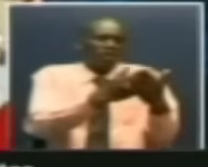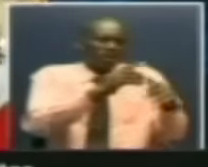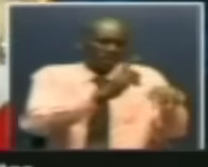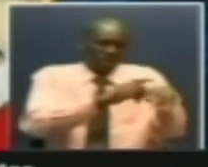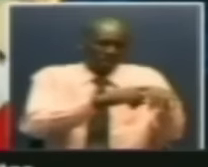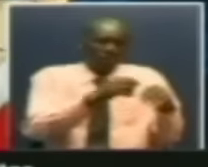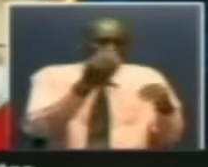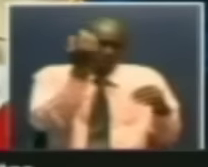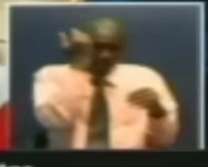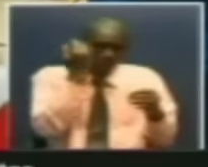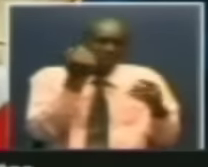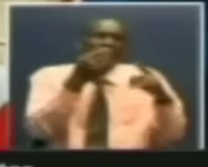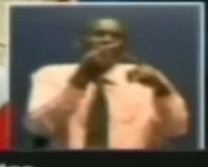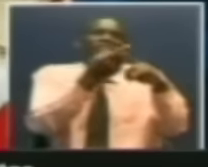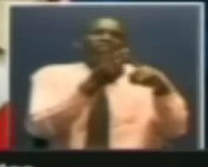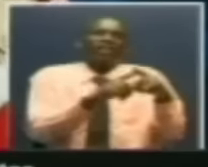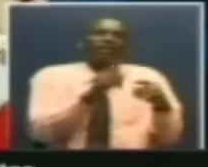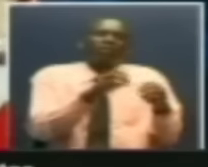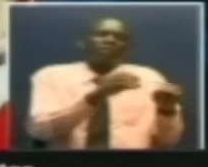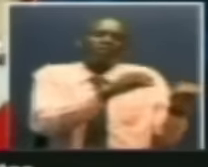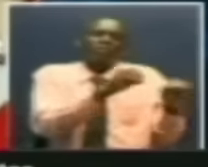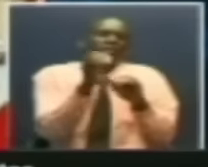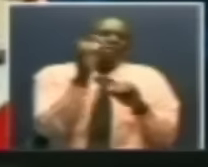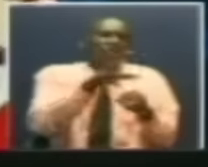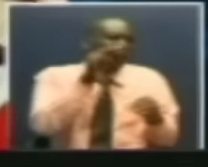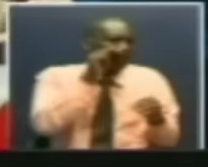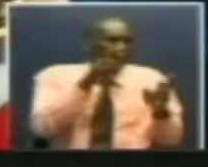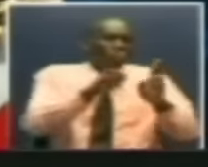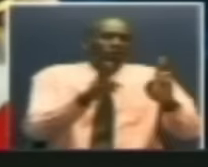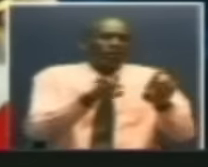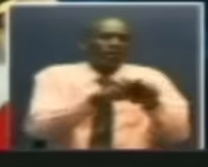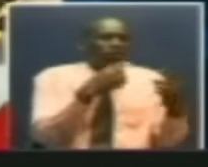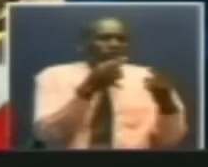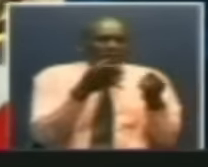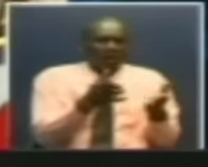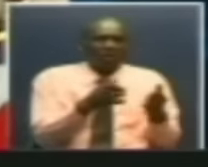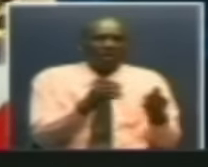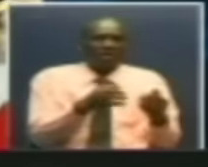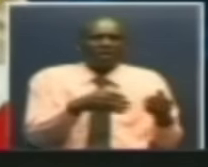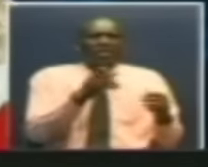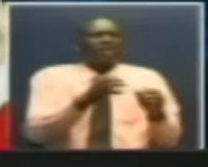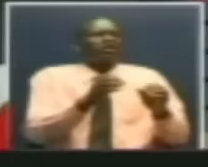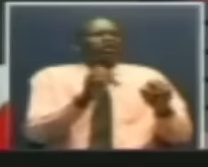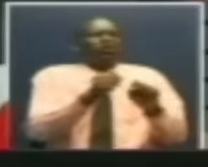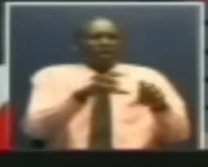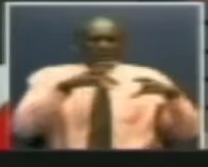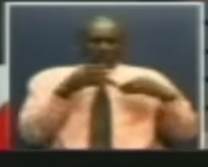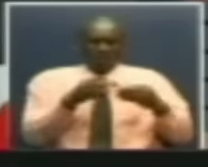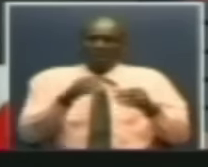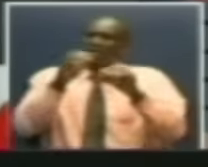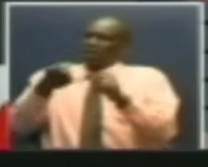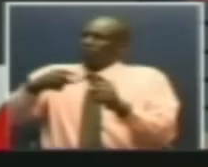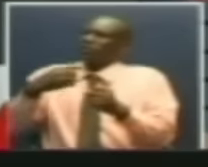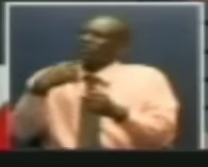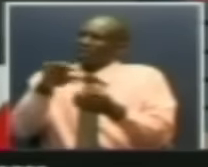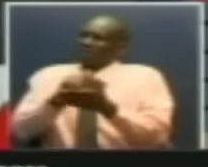in court, then he would be deported back because already as we speak, he's a prohibited immigrant. So would you then say the